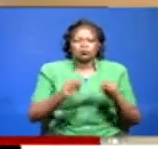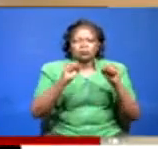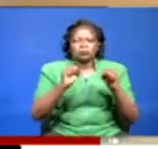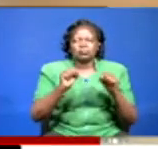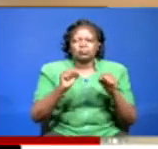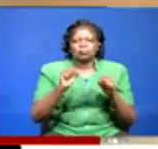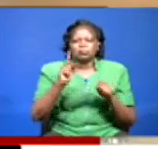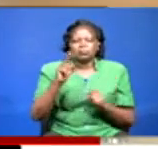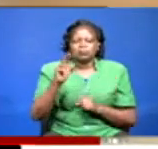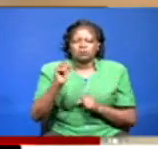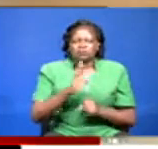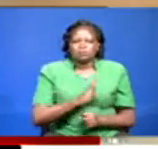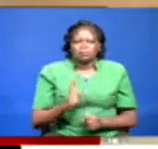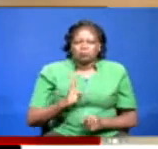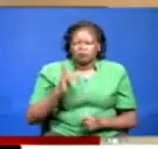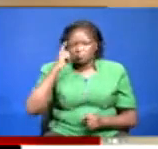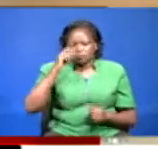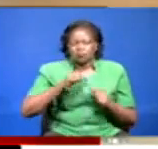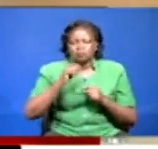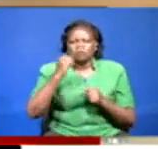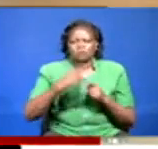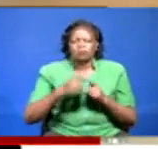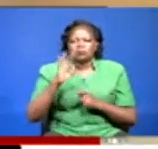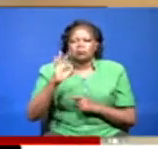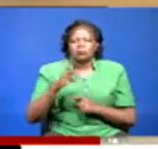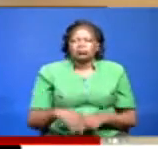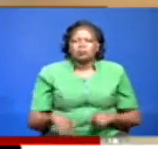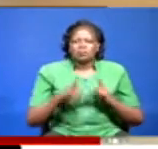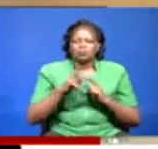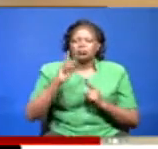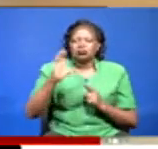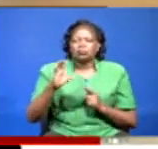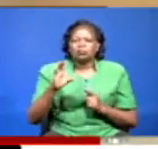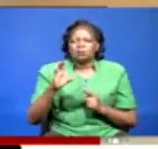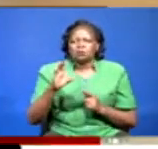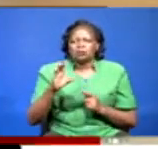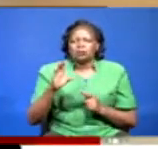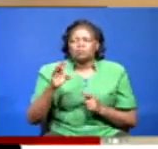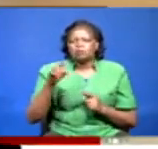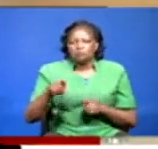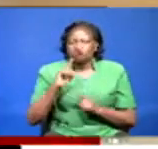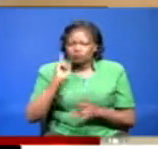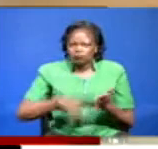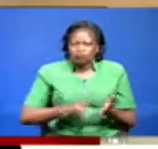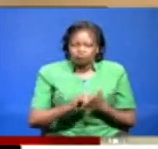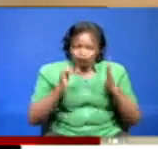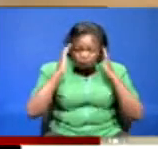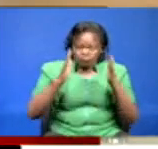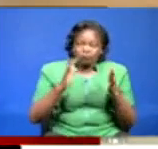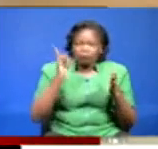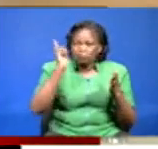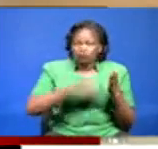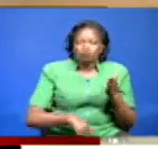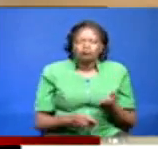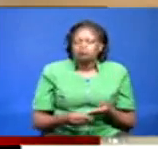Revenue Authority Board for a period of 3 years. Speaking to KBC Channel One, Mwaura said his focus will be to seal